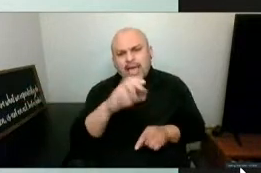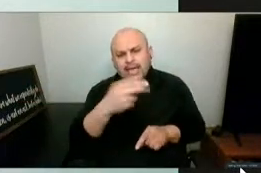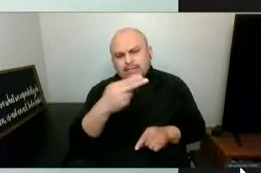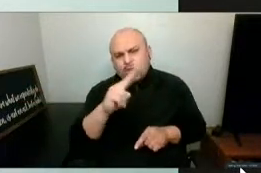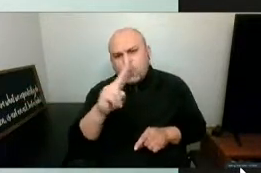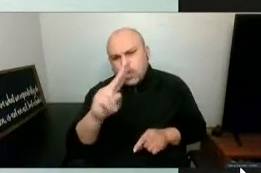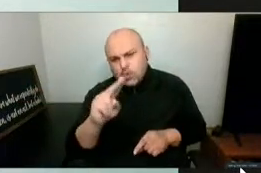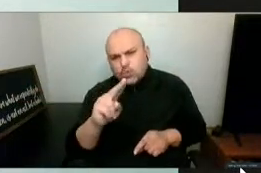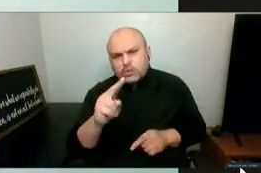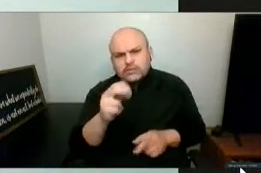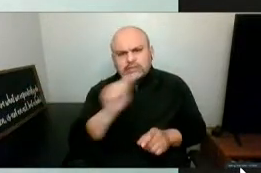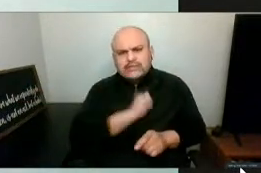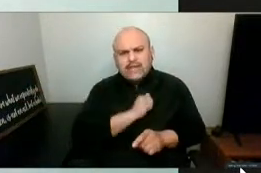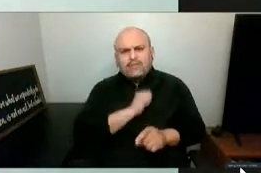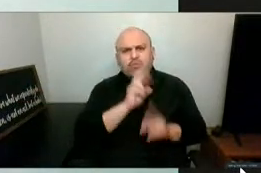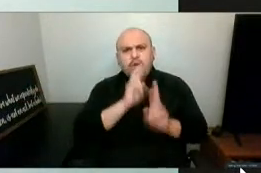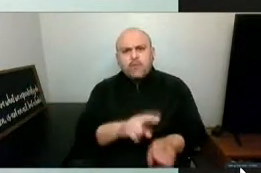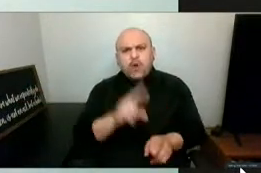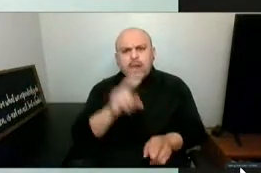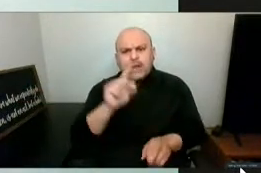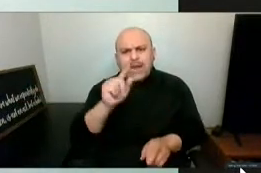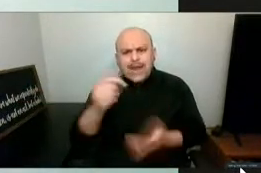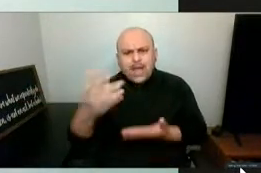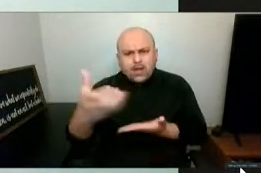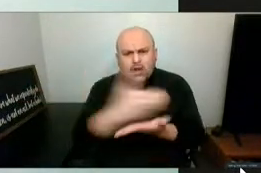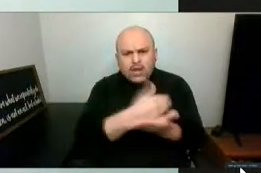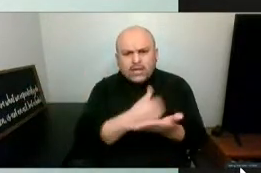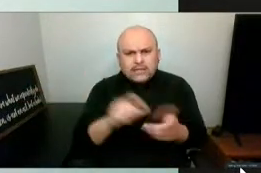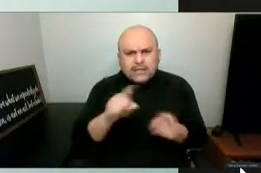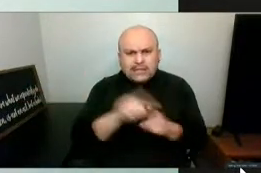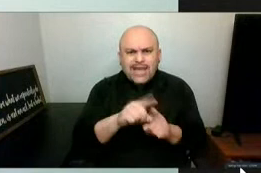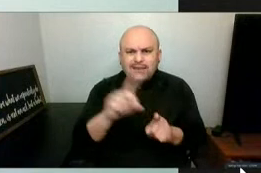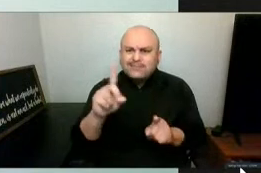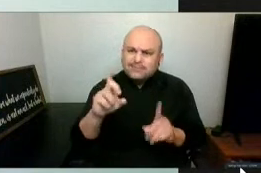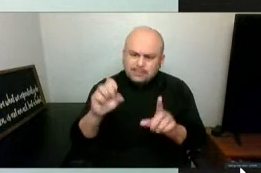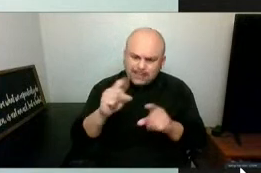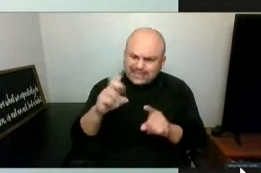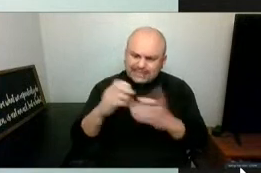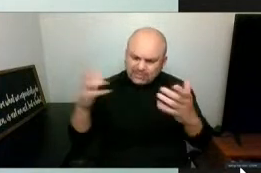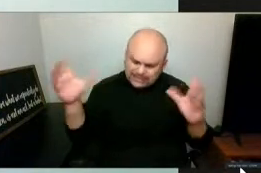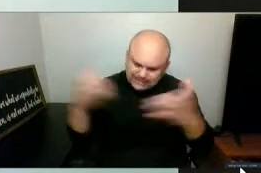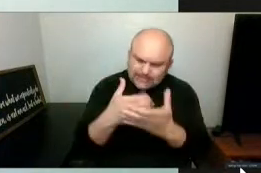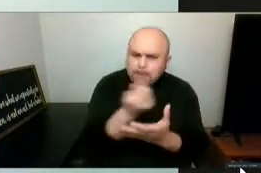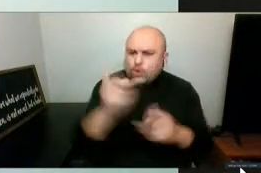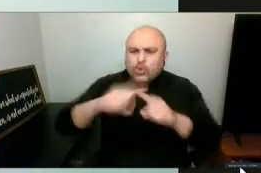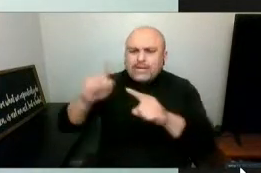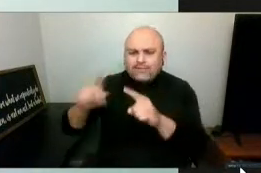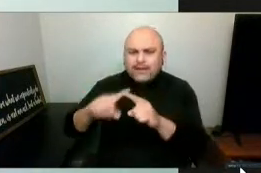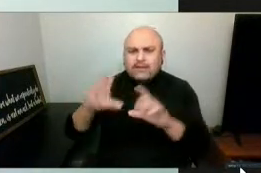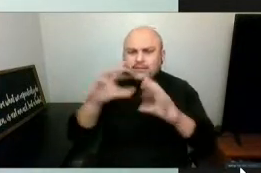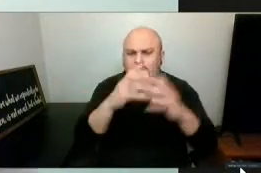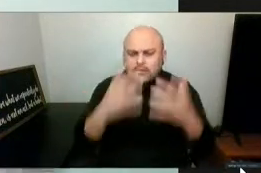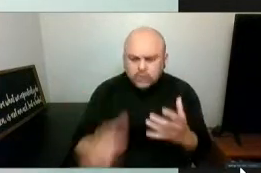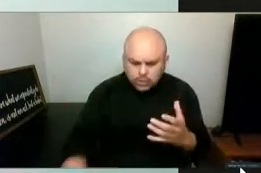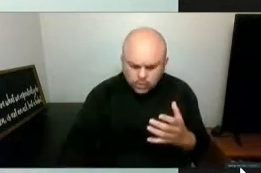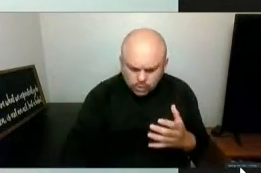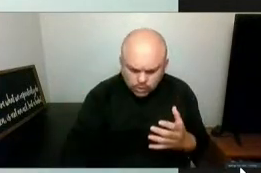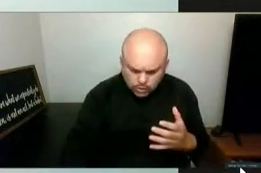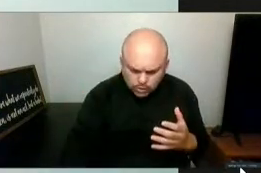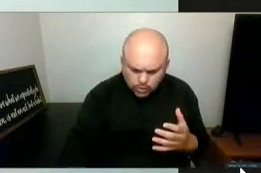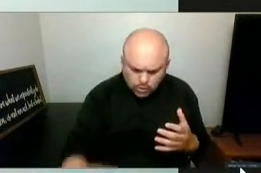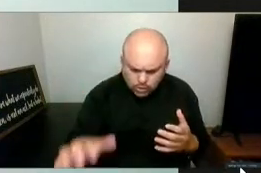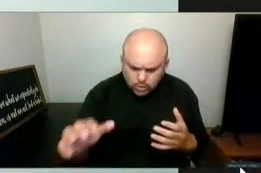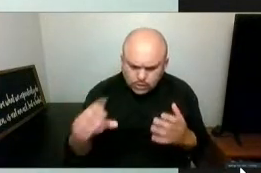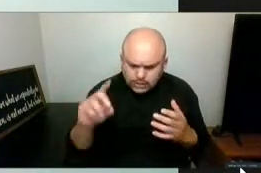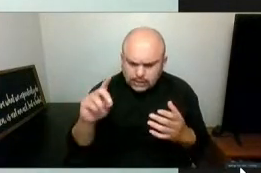data collection that included disaggregation among multiple categories, including the choice to